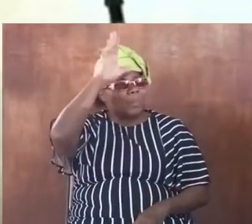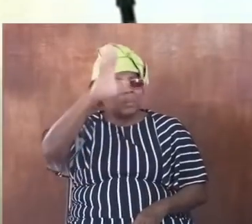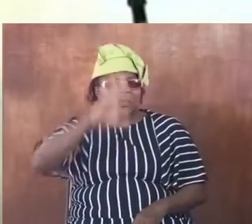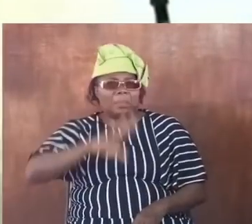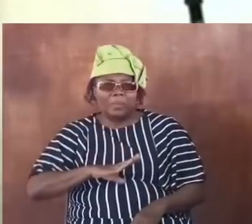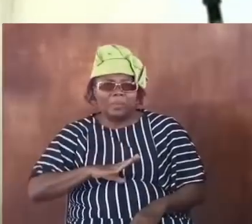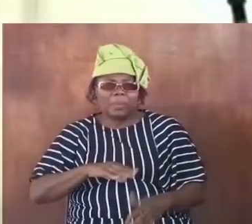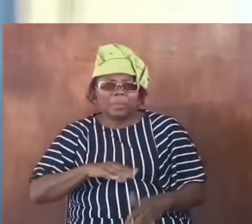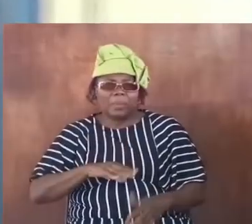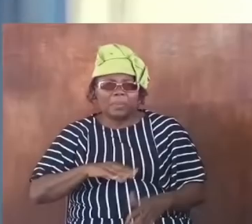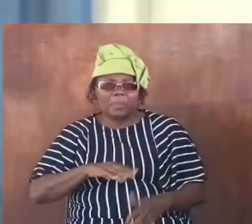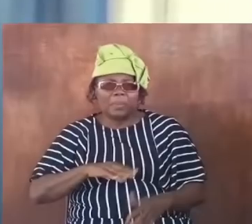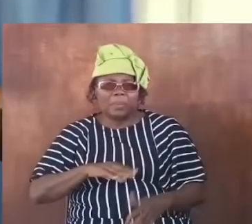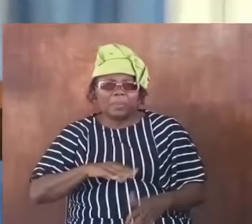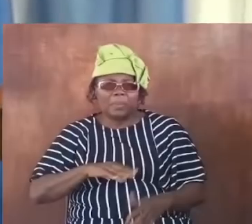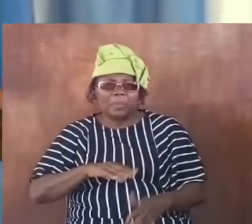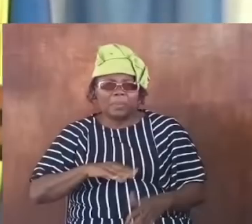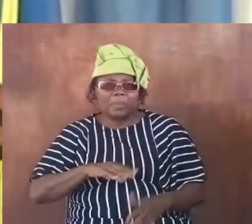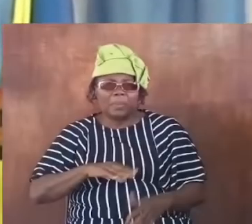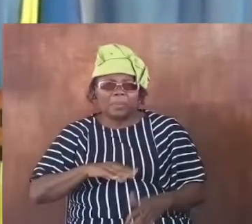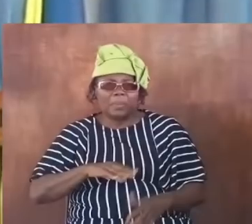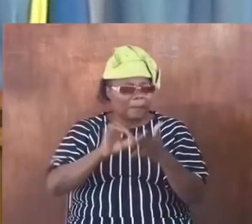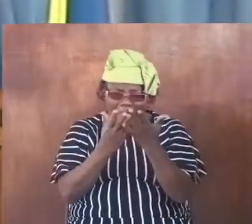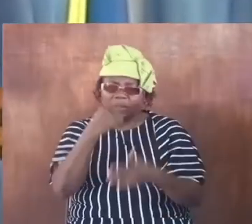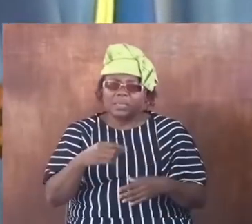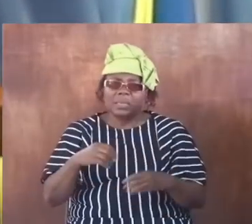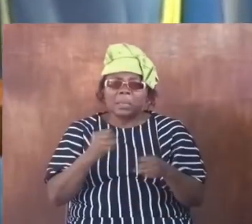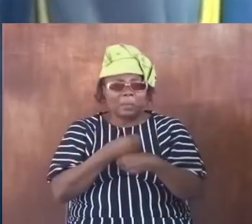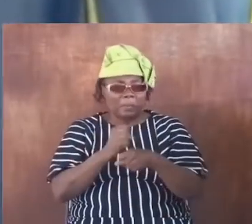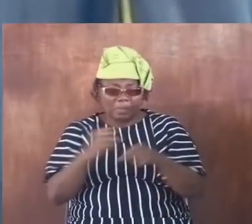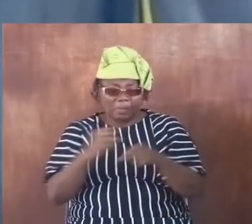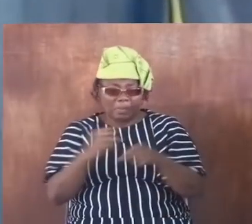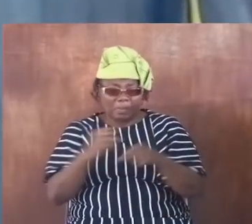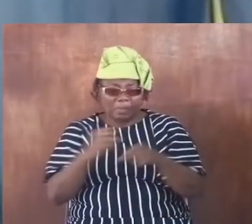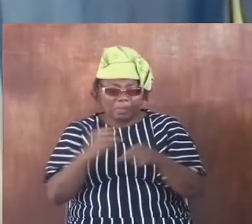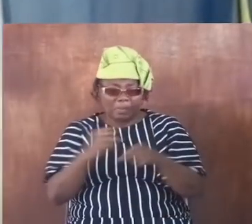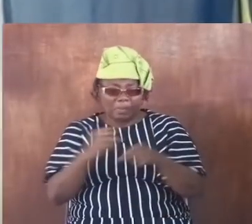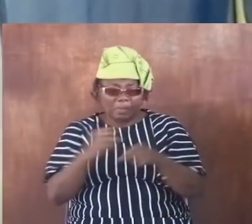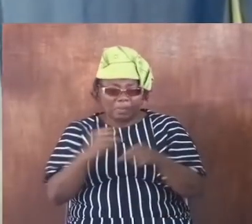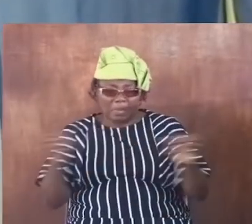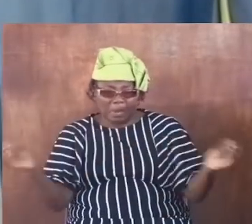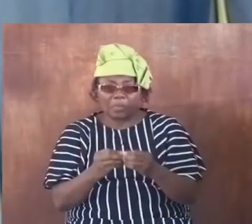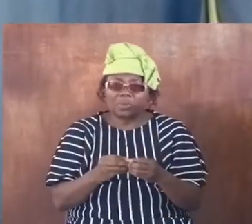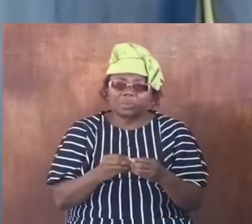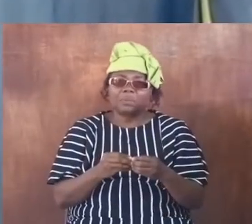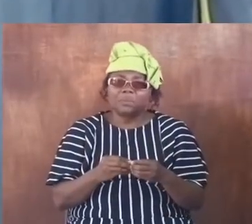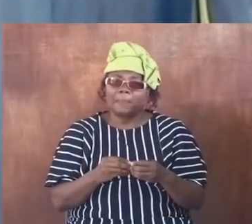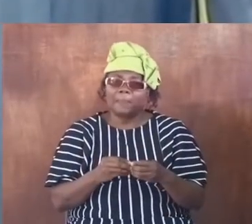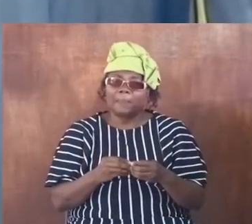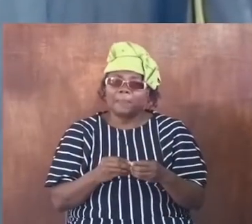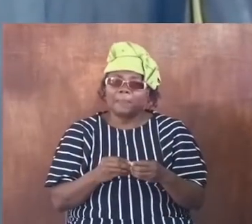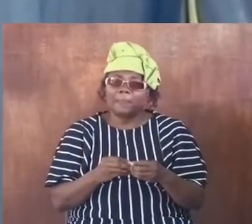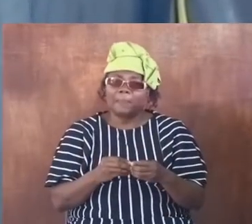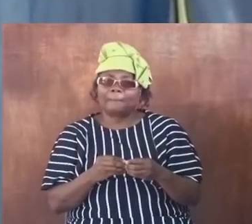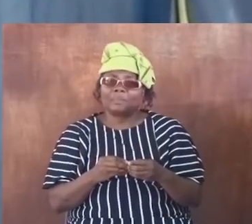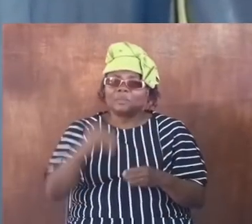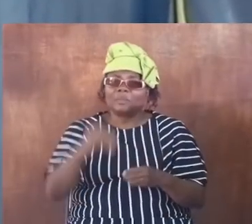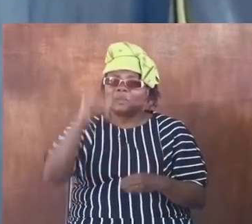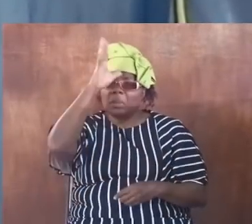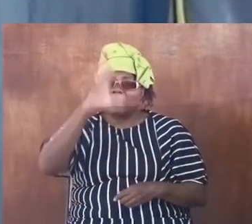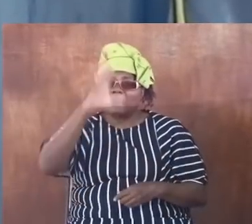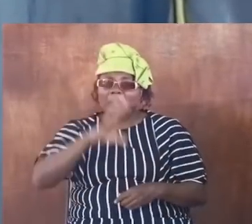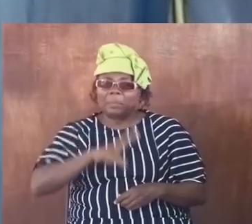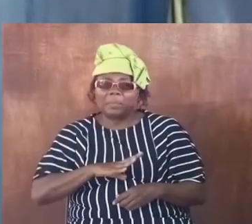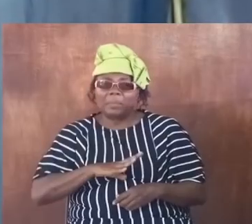say, Balak send more influential man. Eh? The first one where him send,